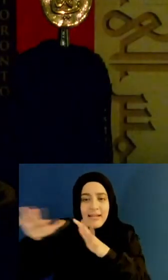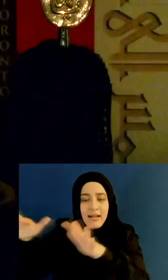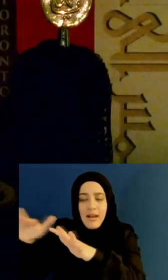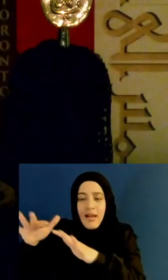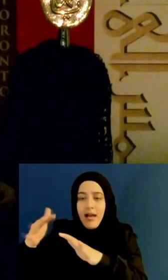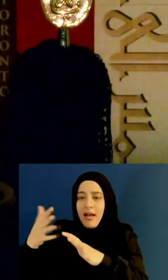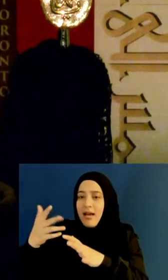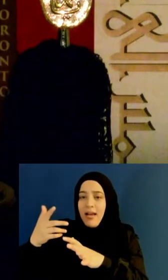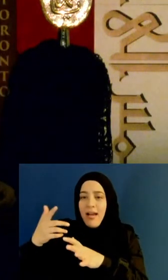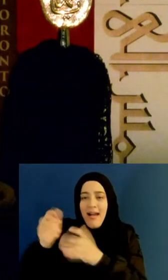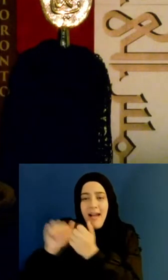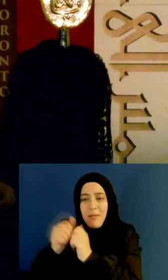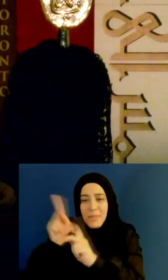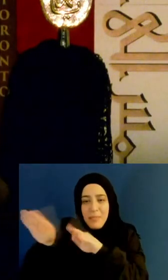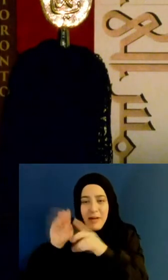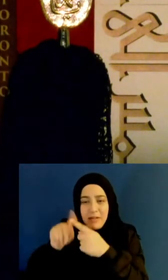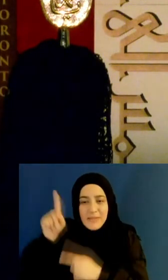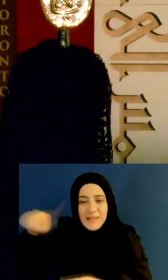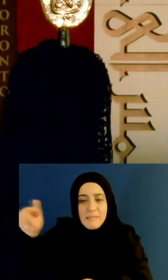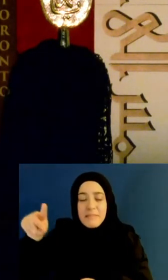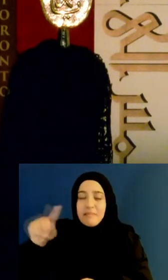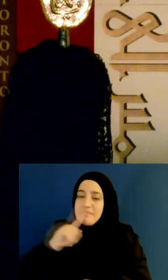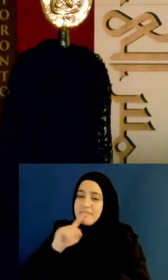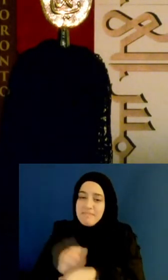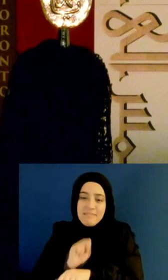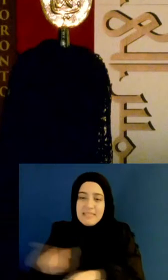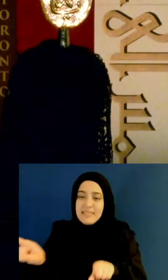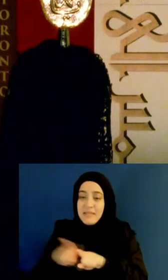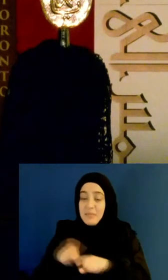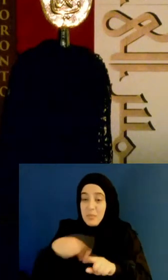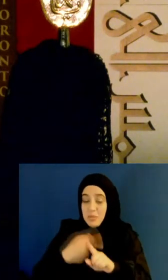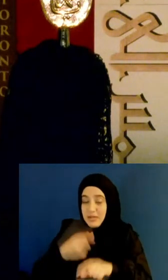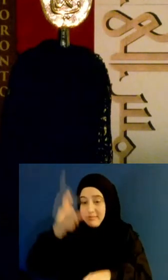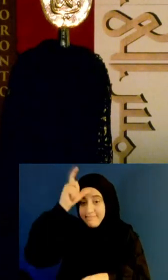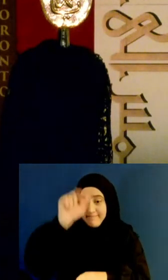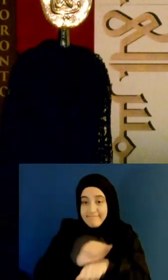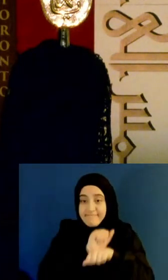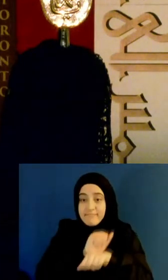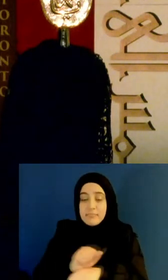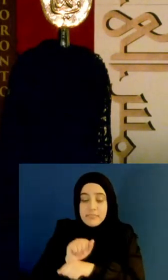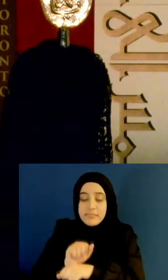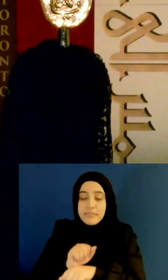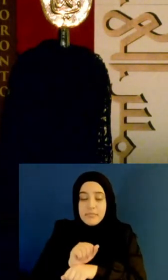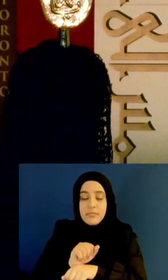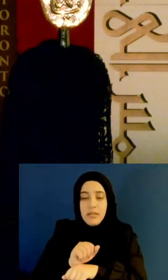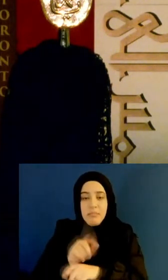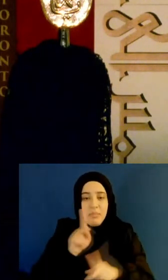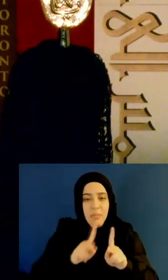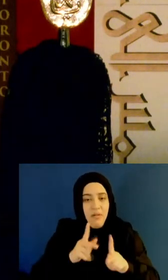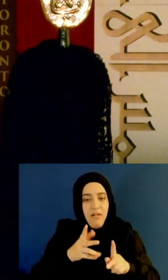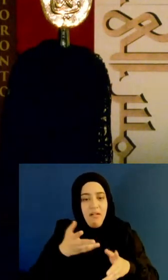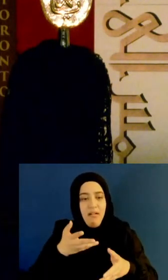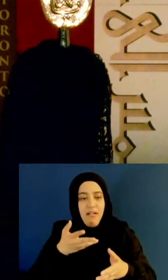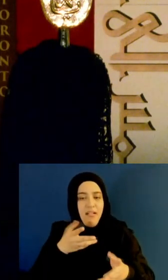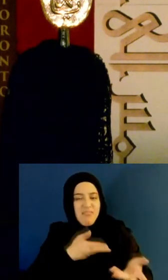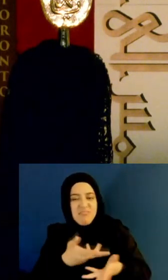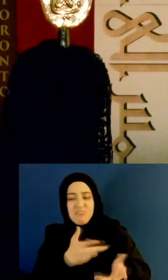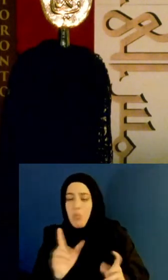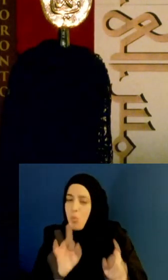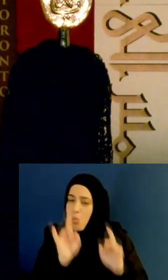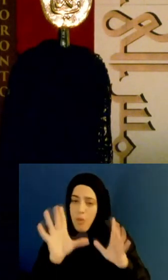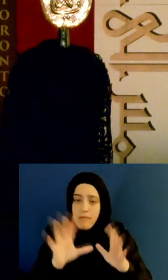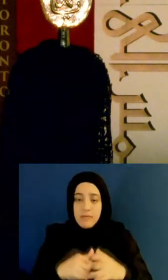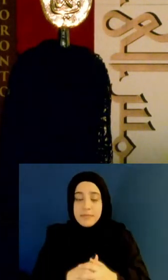would ride. When he became Shaheed, Imam al-Hussein went running to